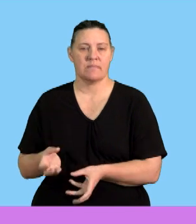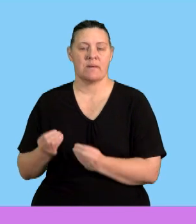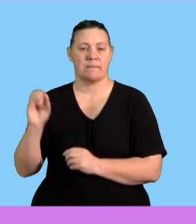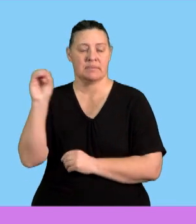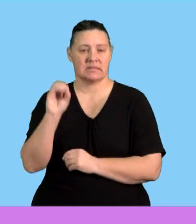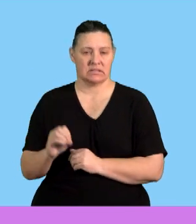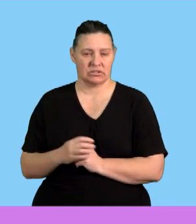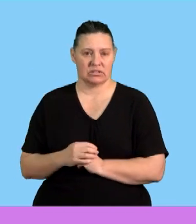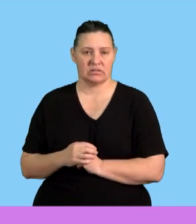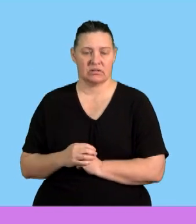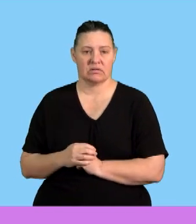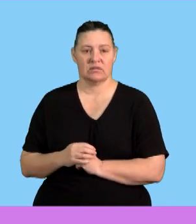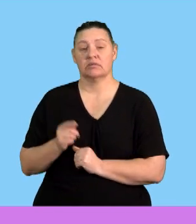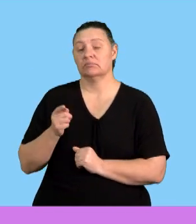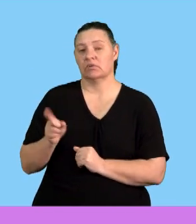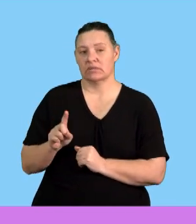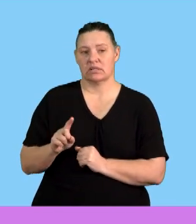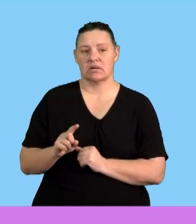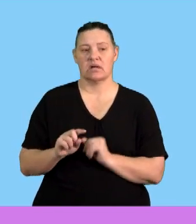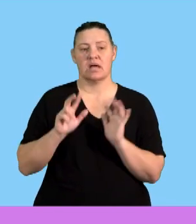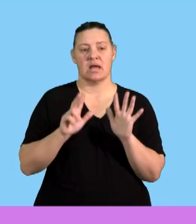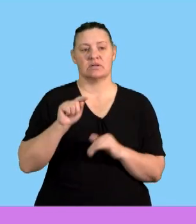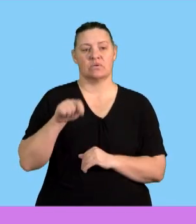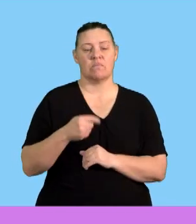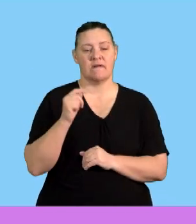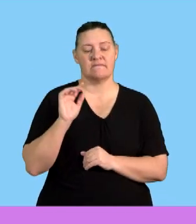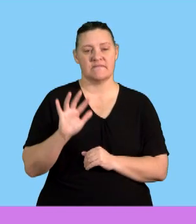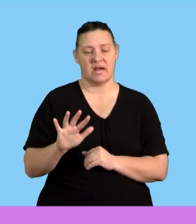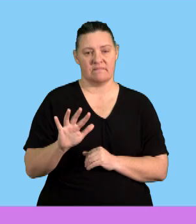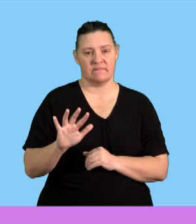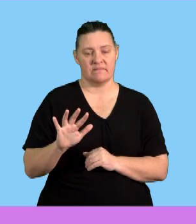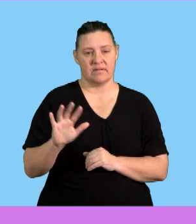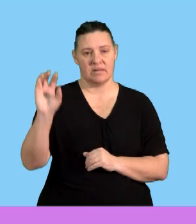in a percentage, and that is